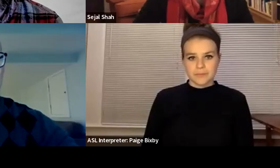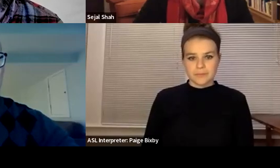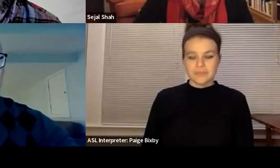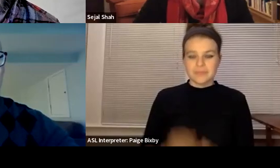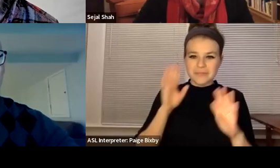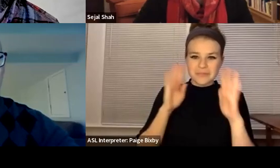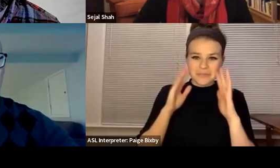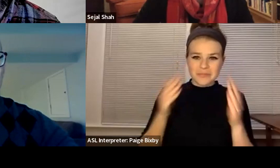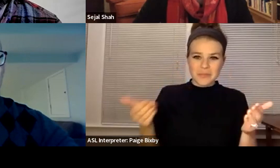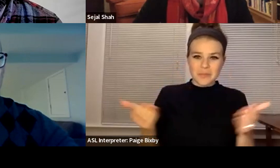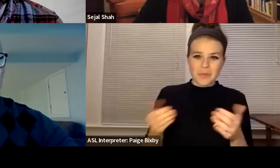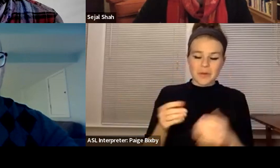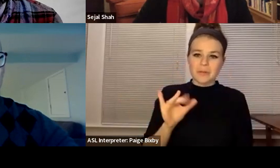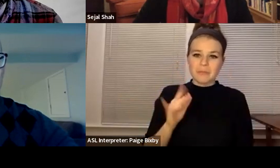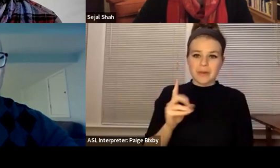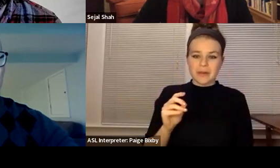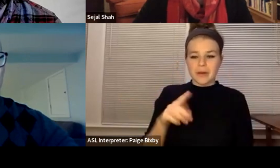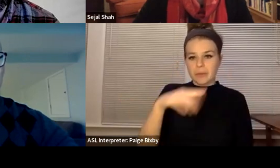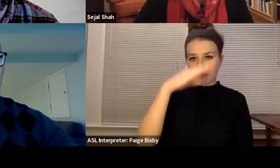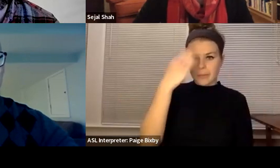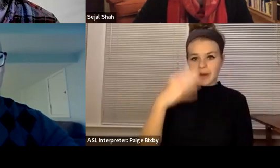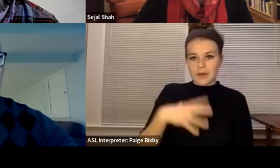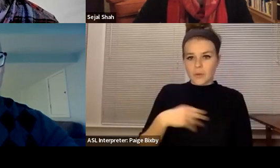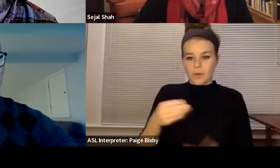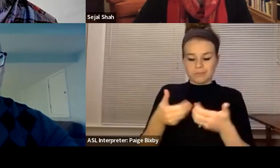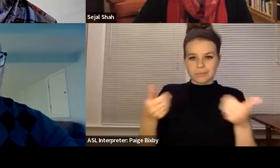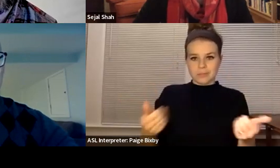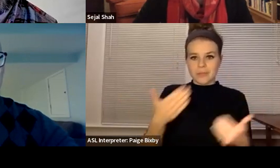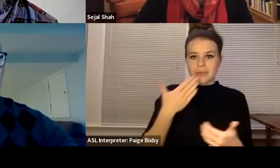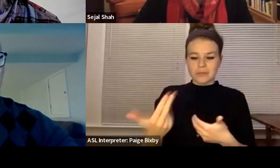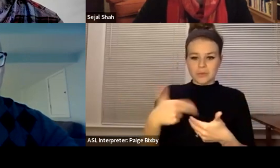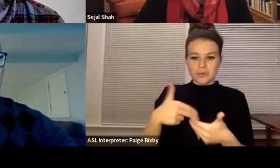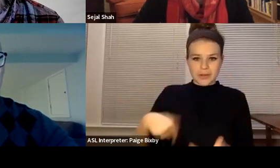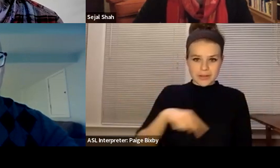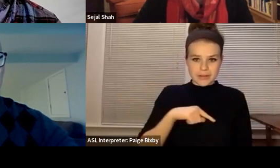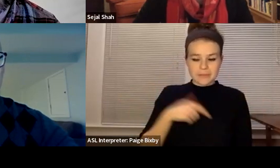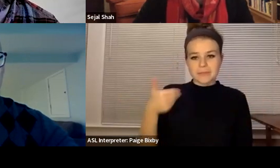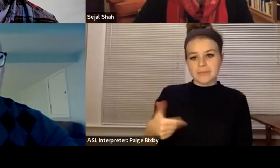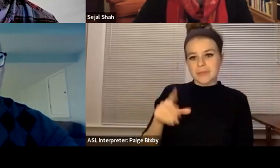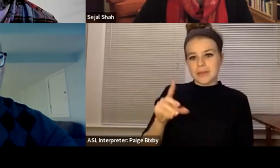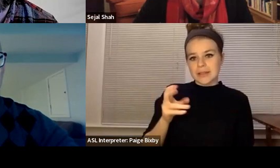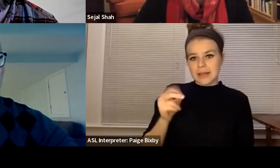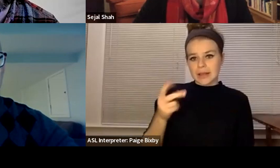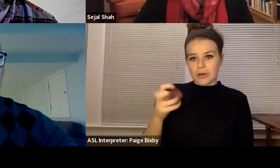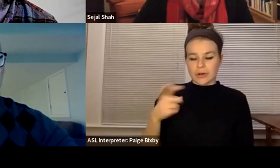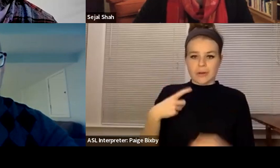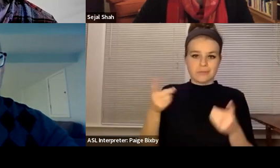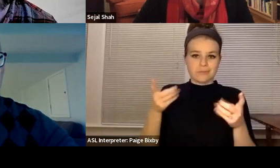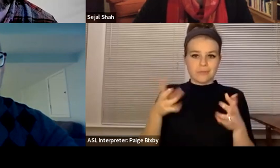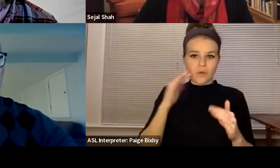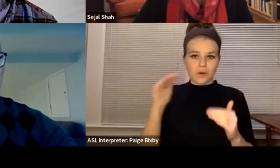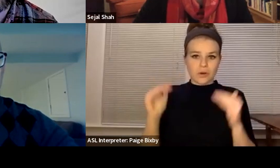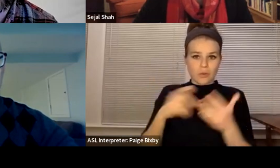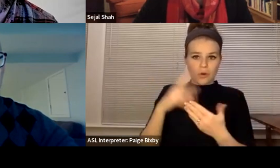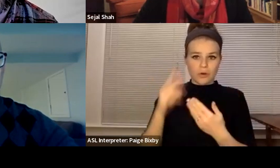Hello and welcome to Beyond the Black and White Binary. Thank you for joining us. My name is Dan Hurd. I'm the Director of Adult Programs at Writers